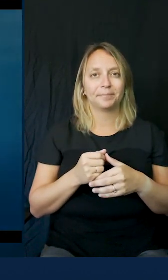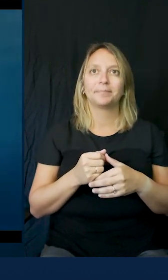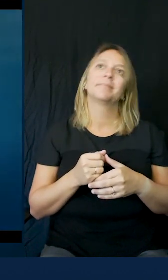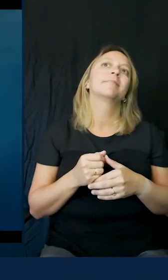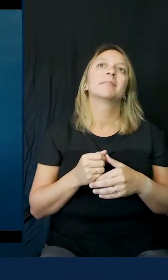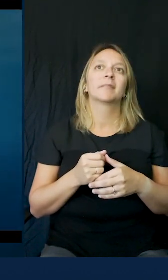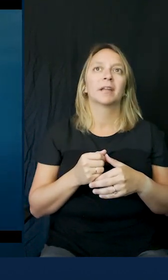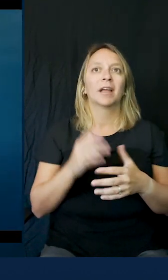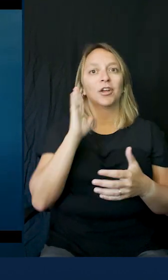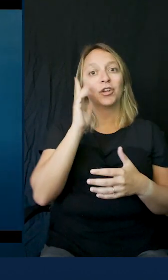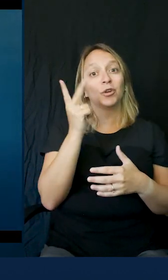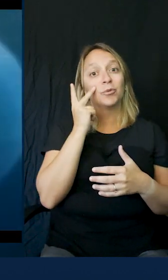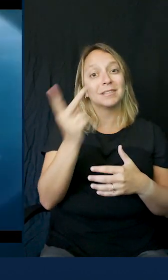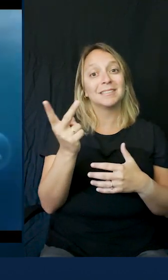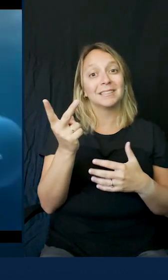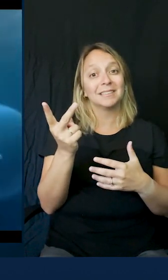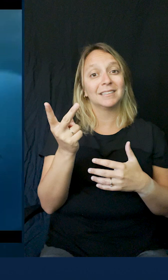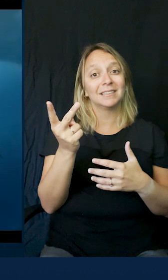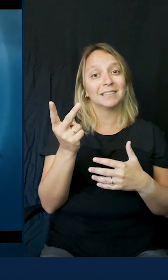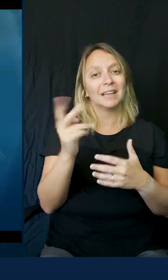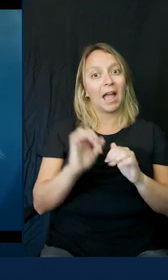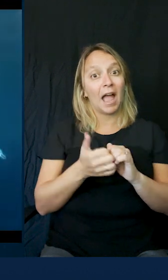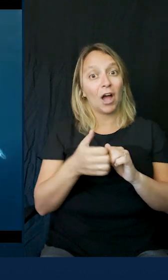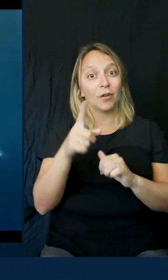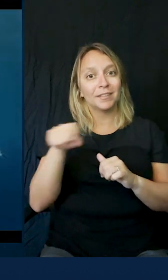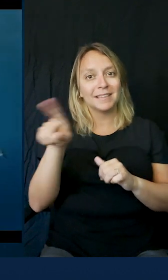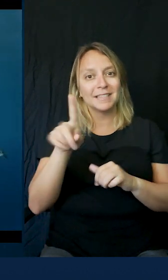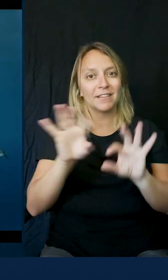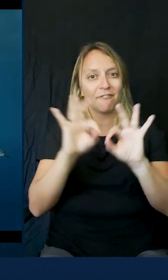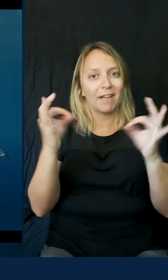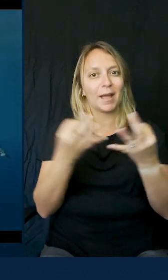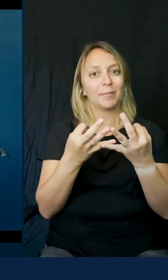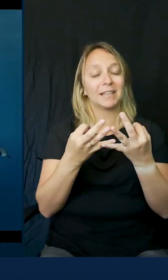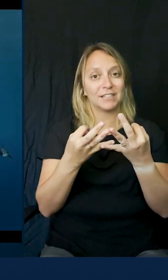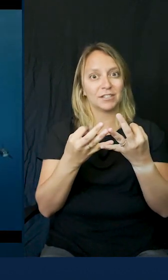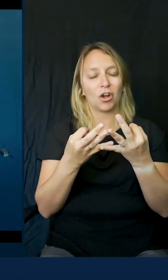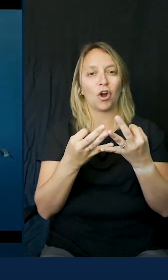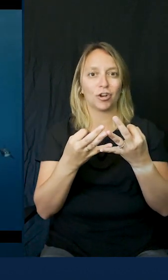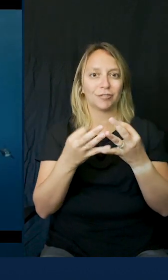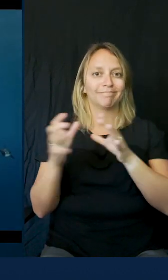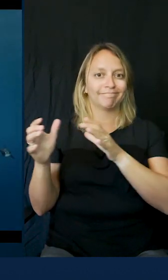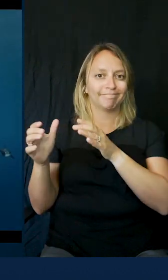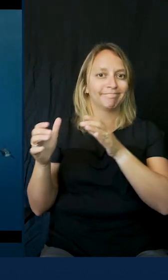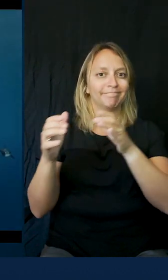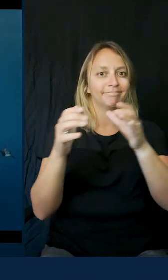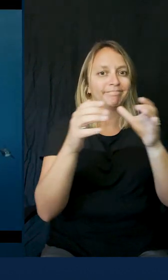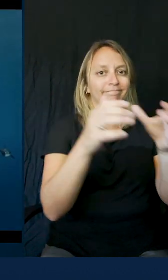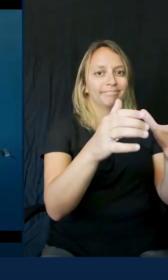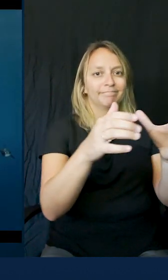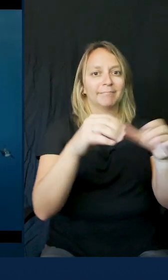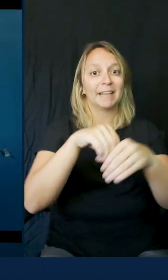we will see how these families are making their way through the ocean.